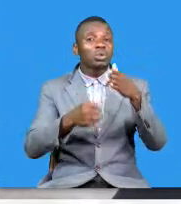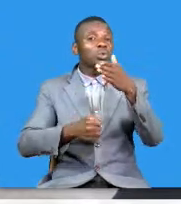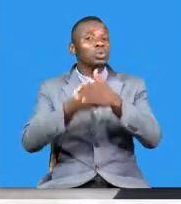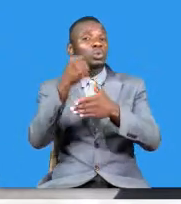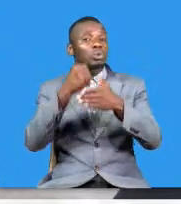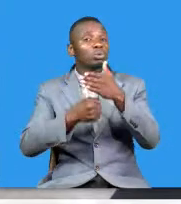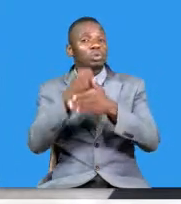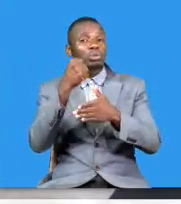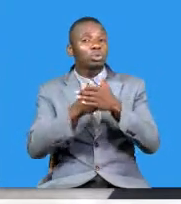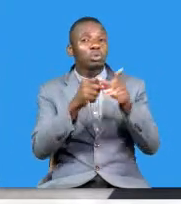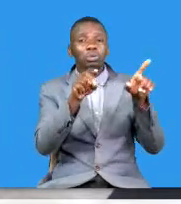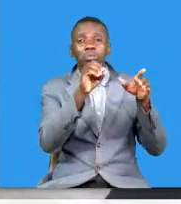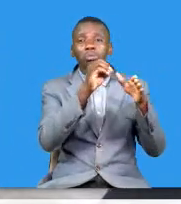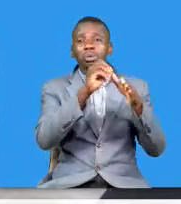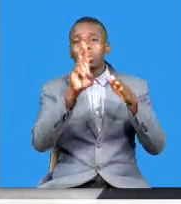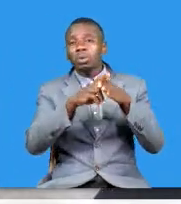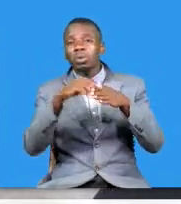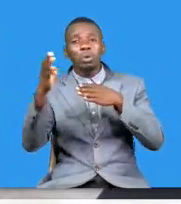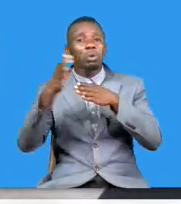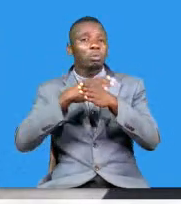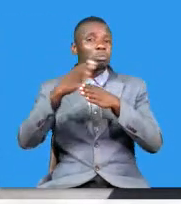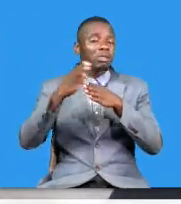do business, face